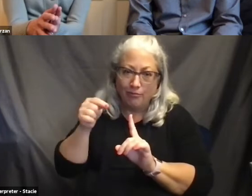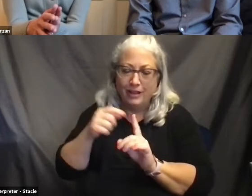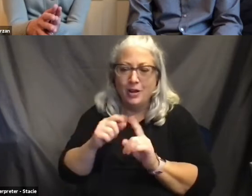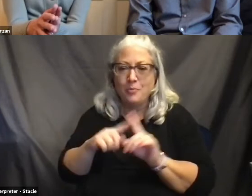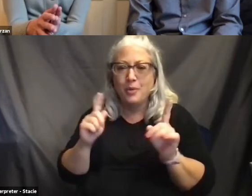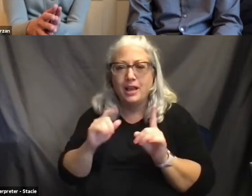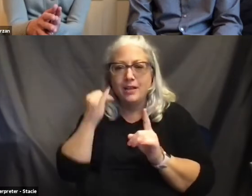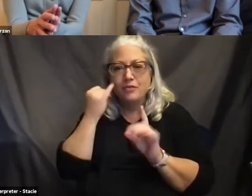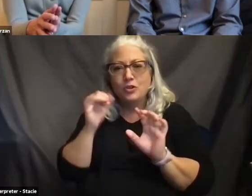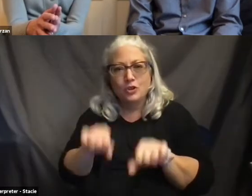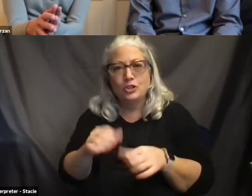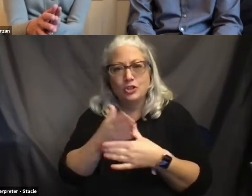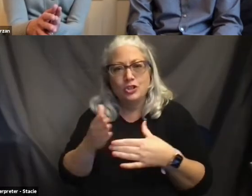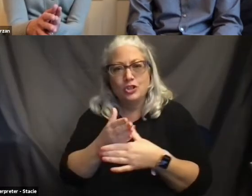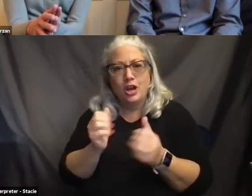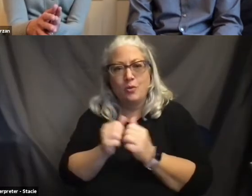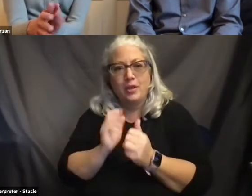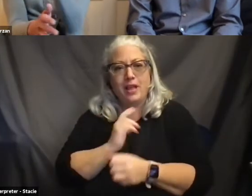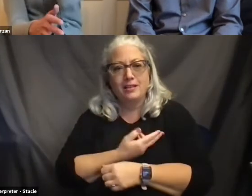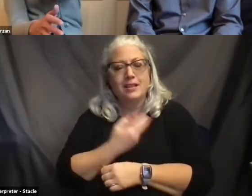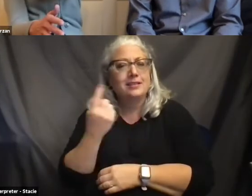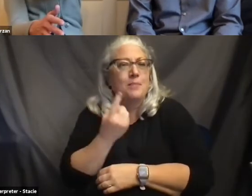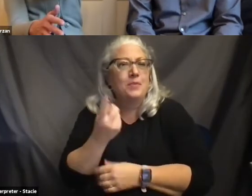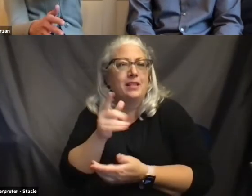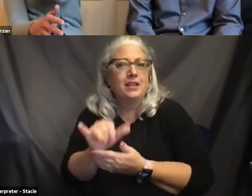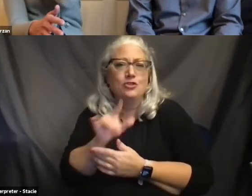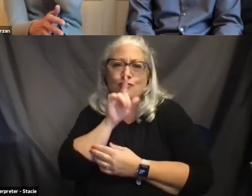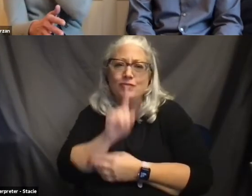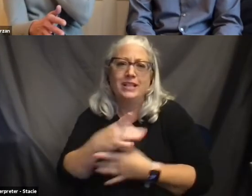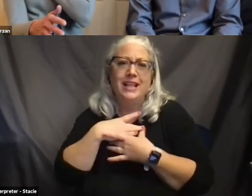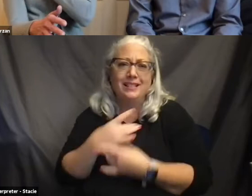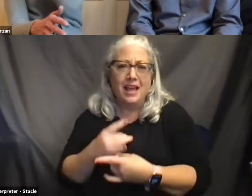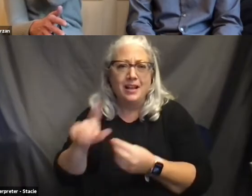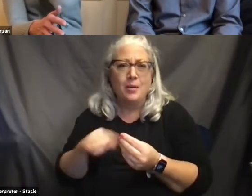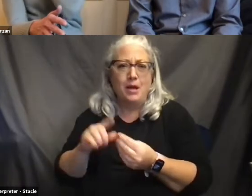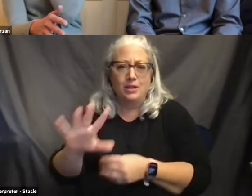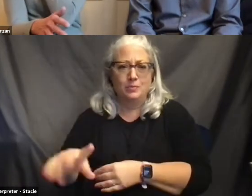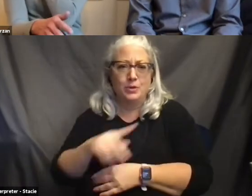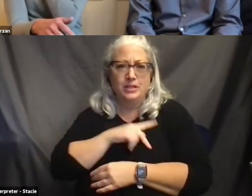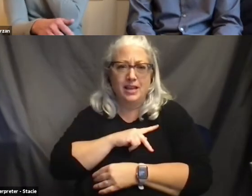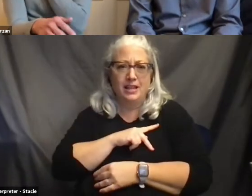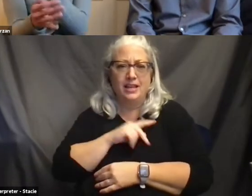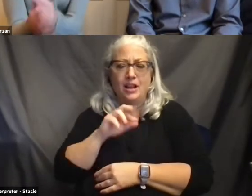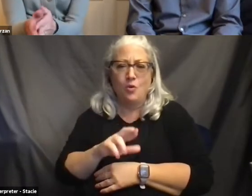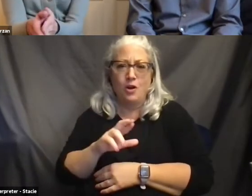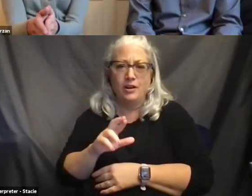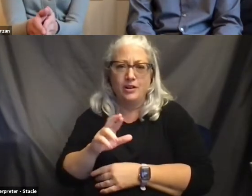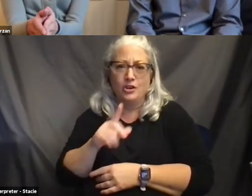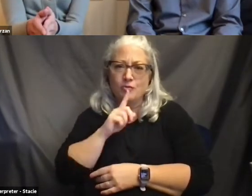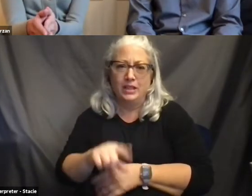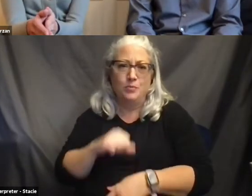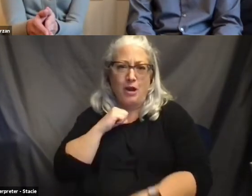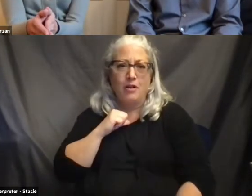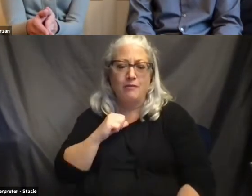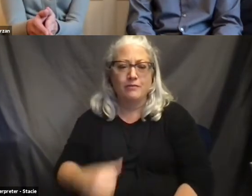if you could just share with us something that you just really like about his personality, or something that you're very proud of.